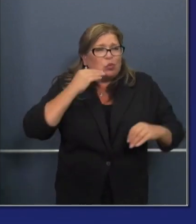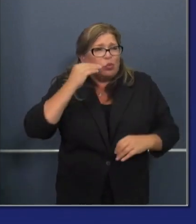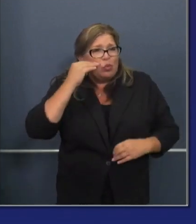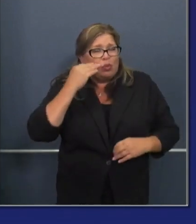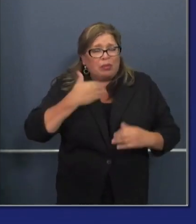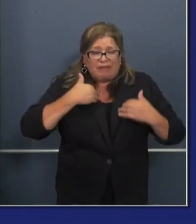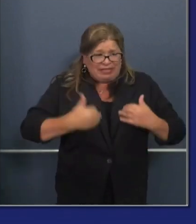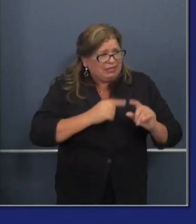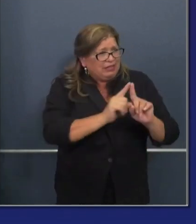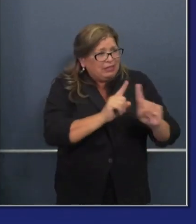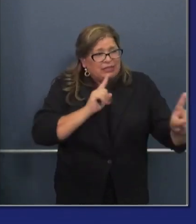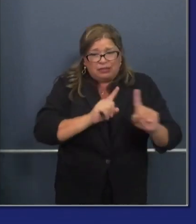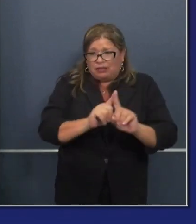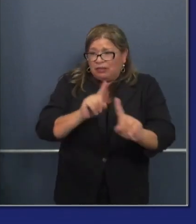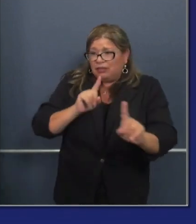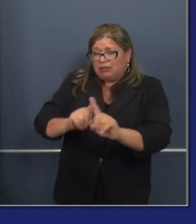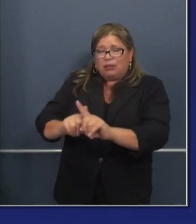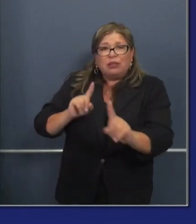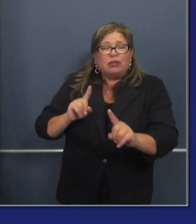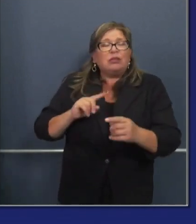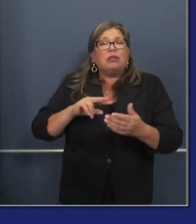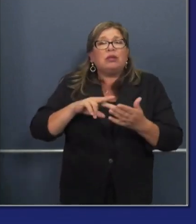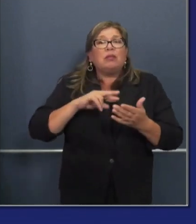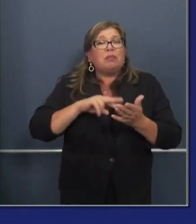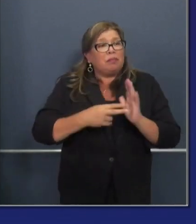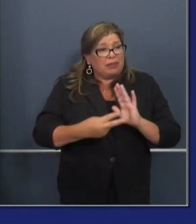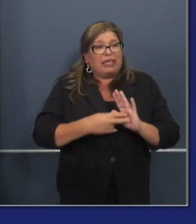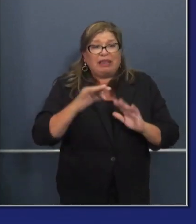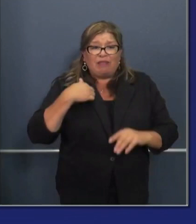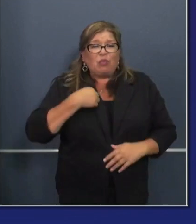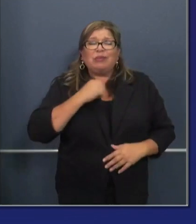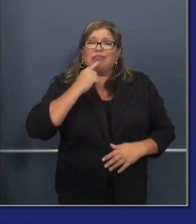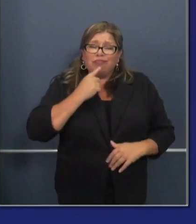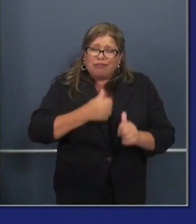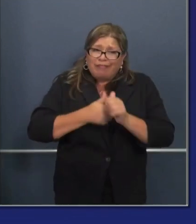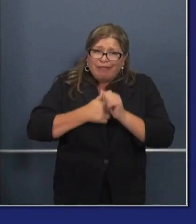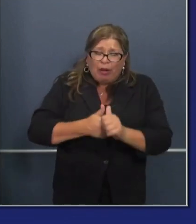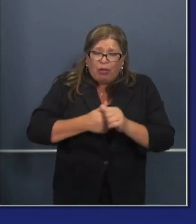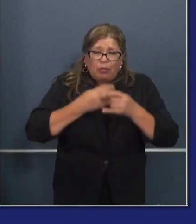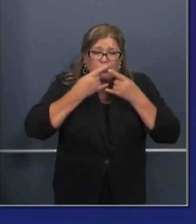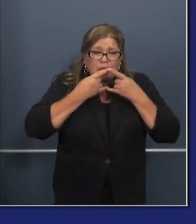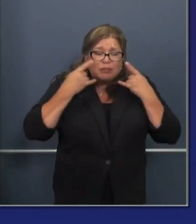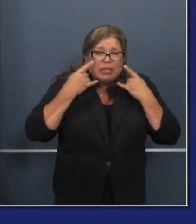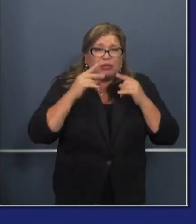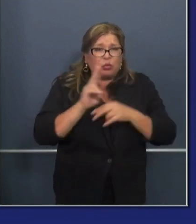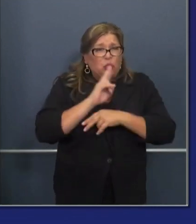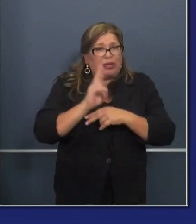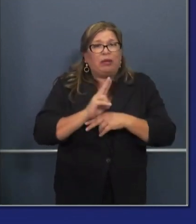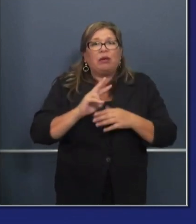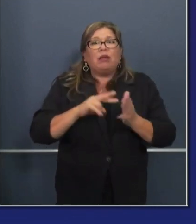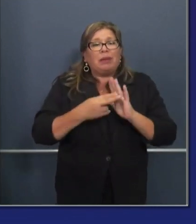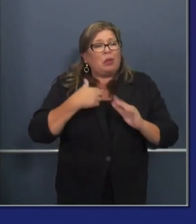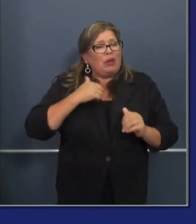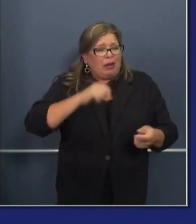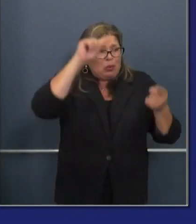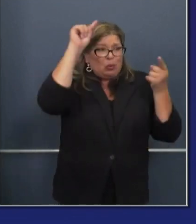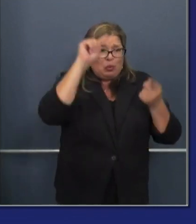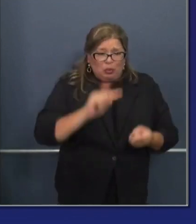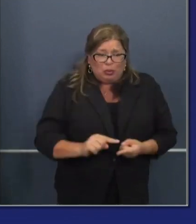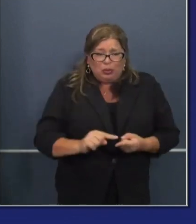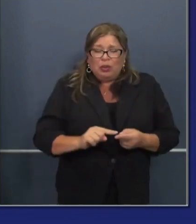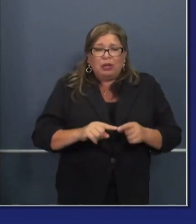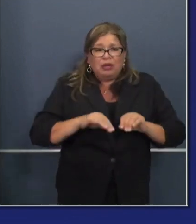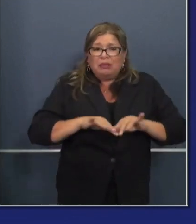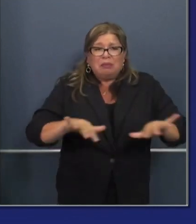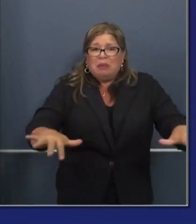other people have been talking about, we can reduce the number of people infected 30 days out from our own or one person's